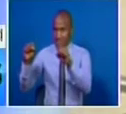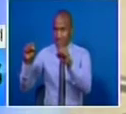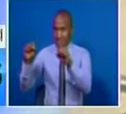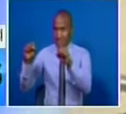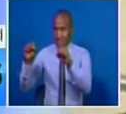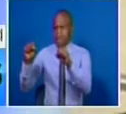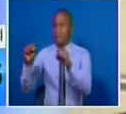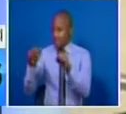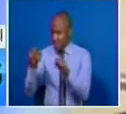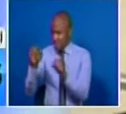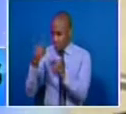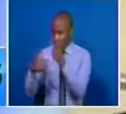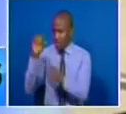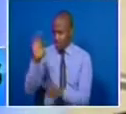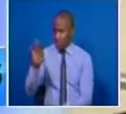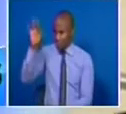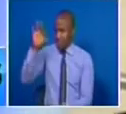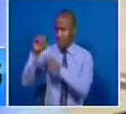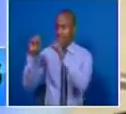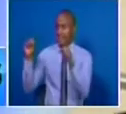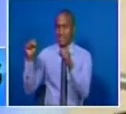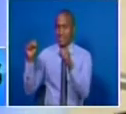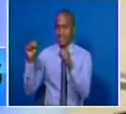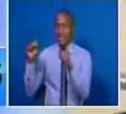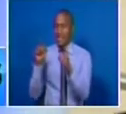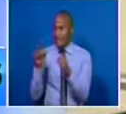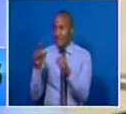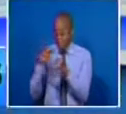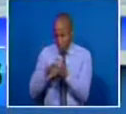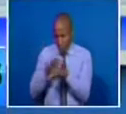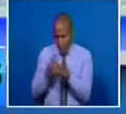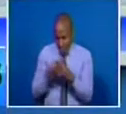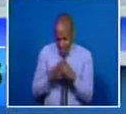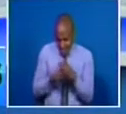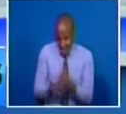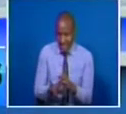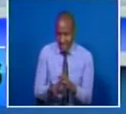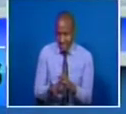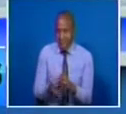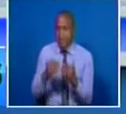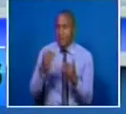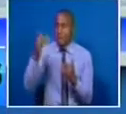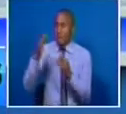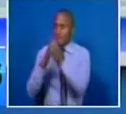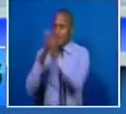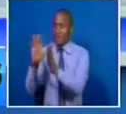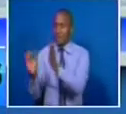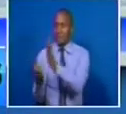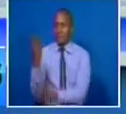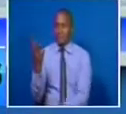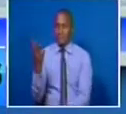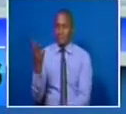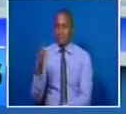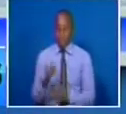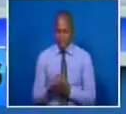not get elected. And that would be the incubation center for future leaders. The